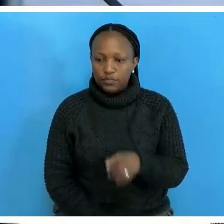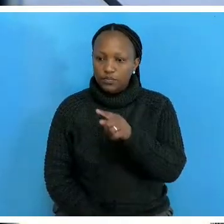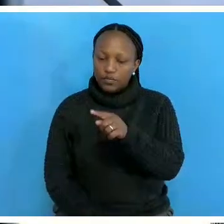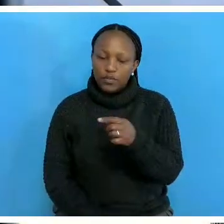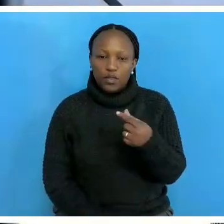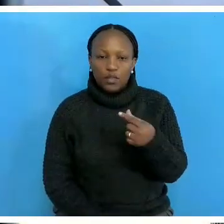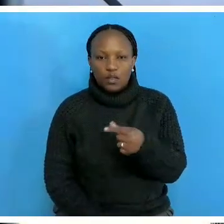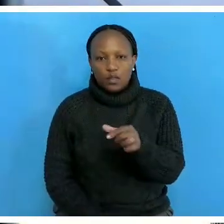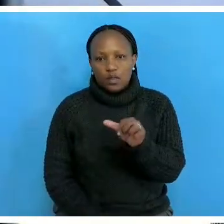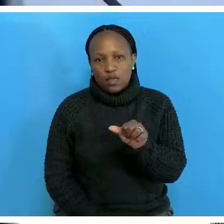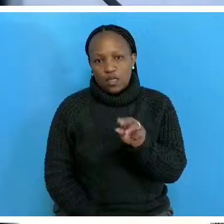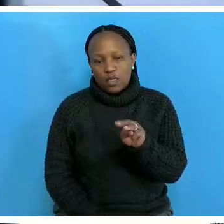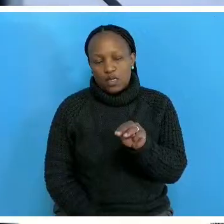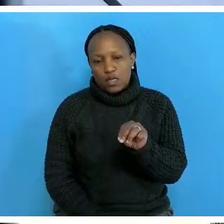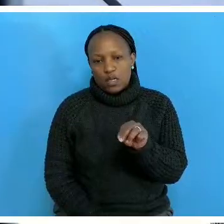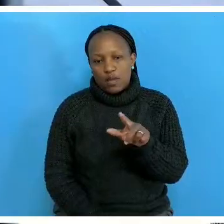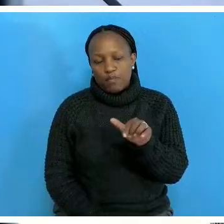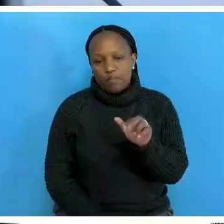board.